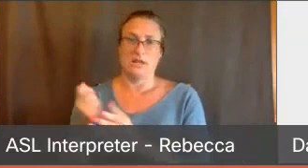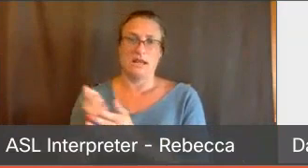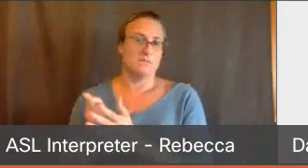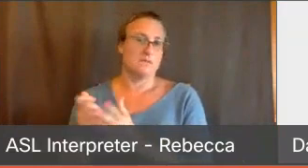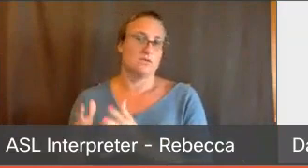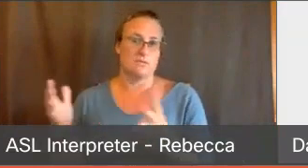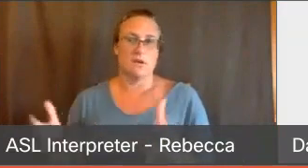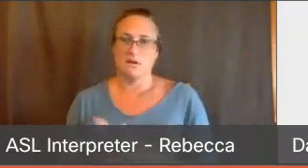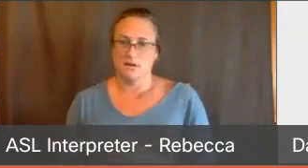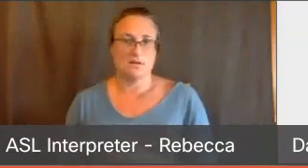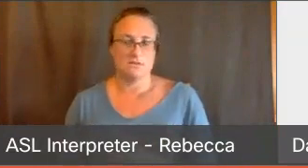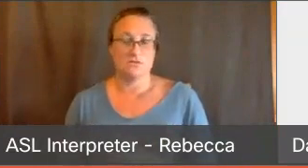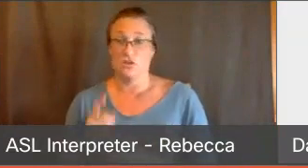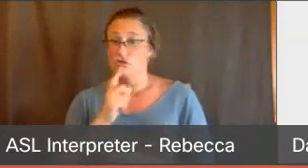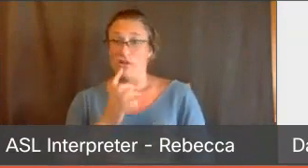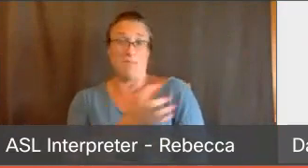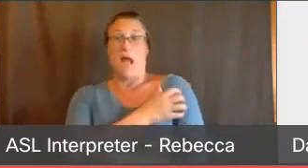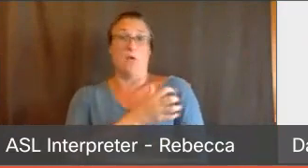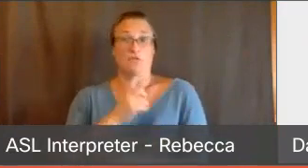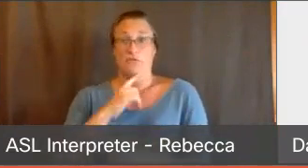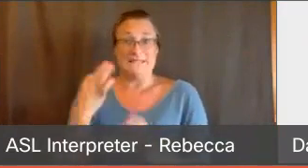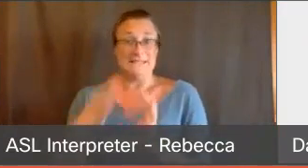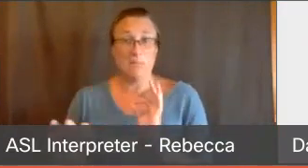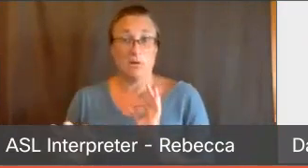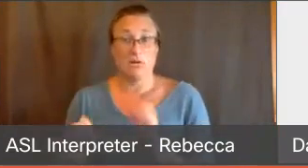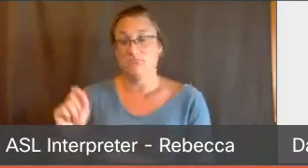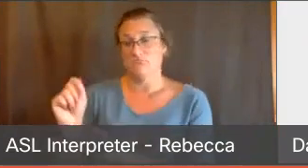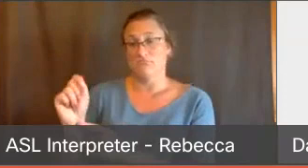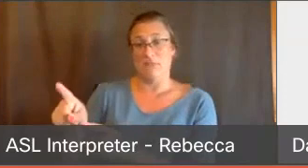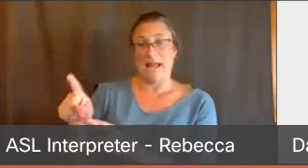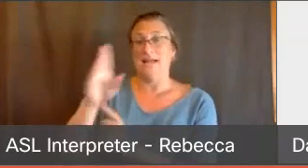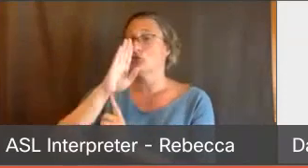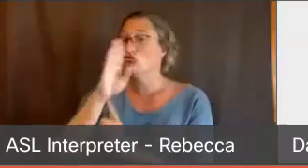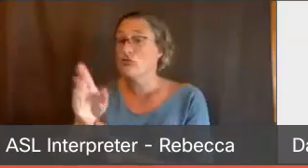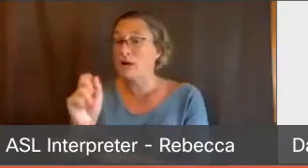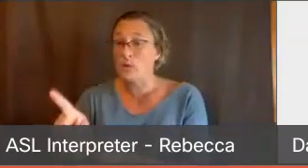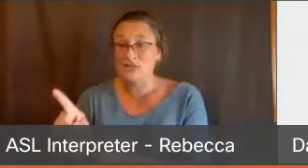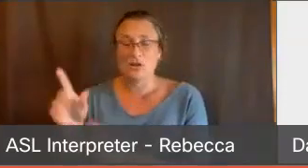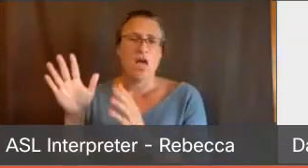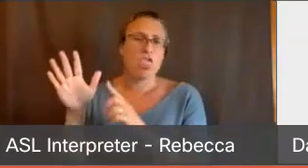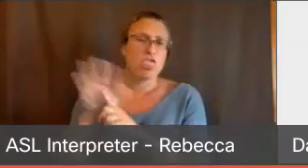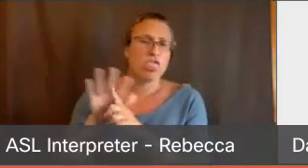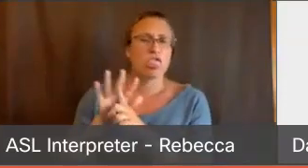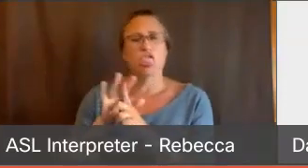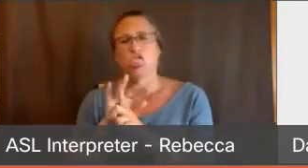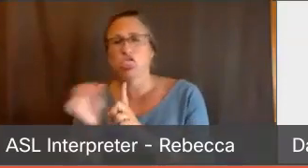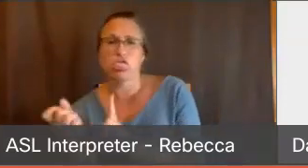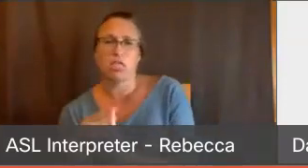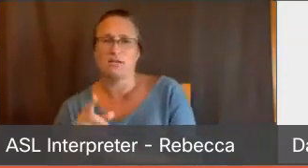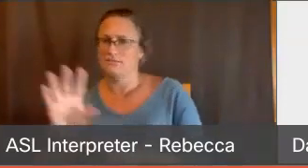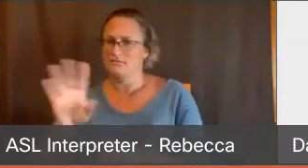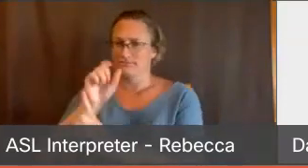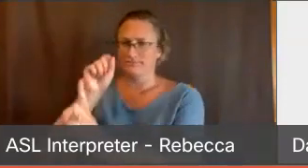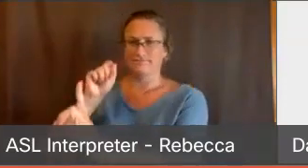forget how powerful and simple asking questions can be, and asking direct questions, you know, being unafraid